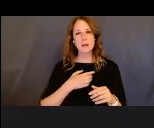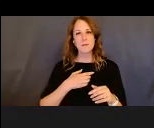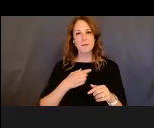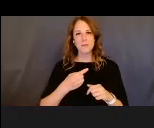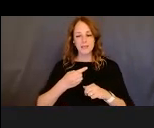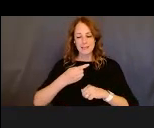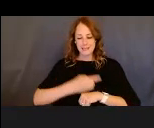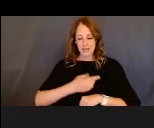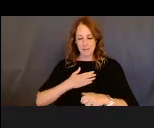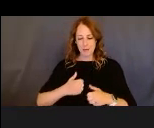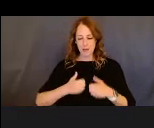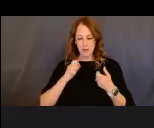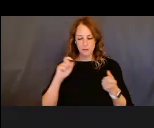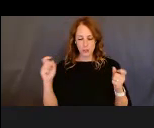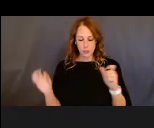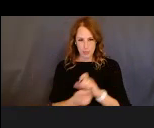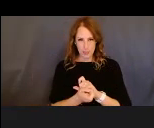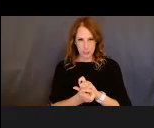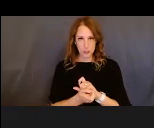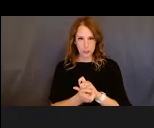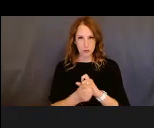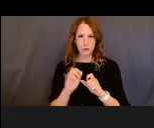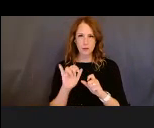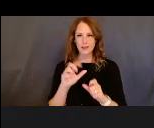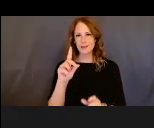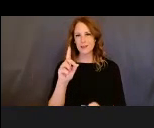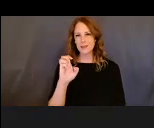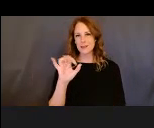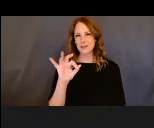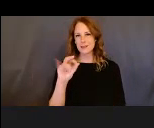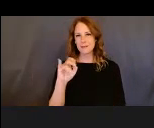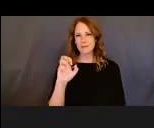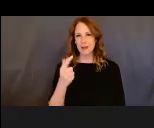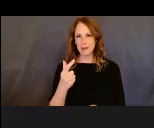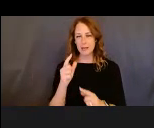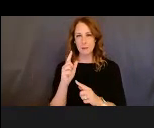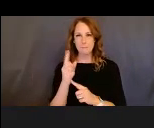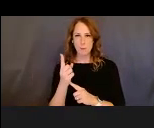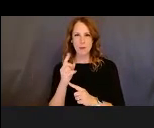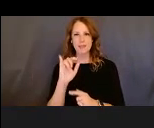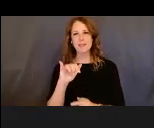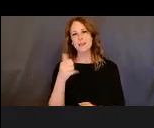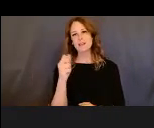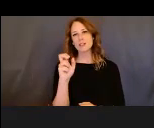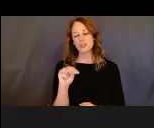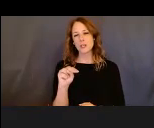changed drastically, or what I like to call a defining moment in my life, was January 27, 2013, in the state of North